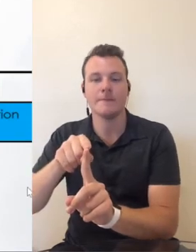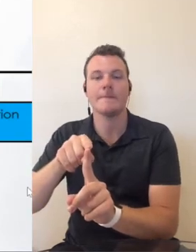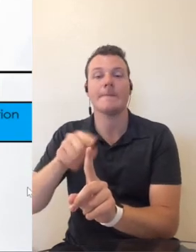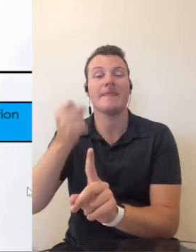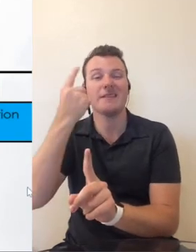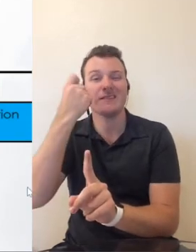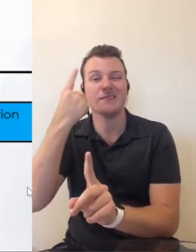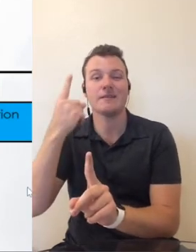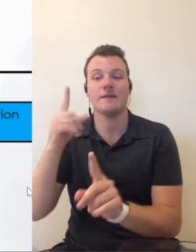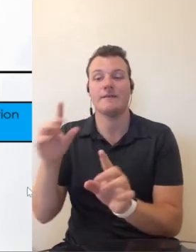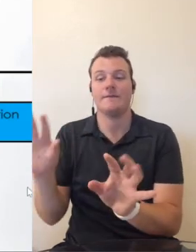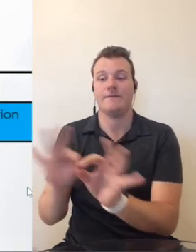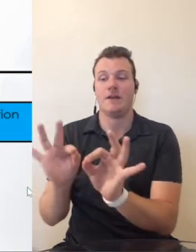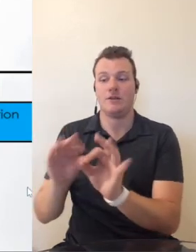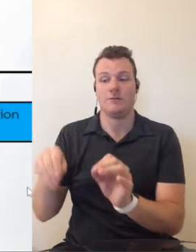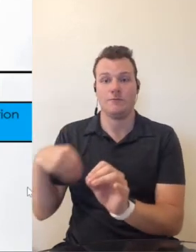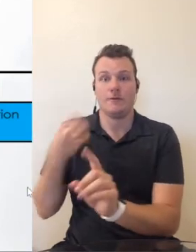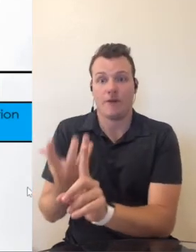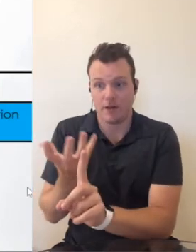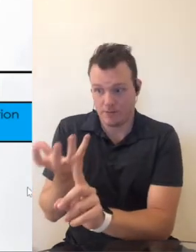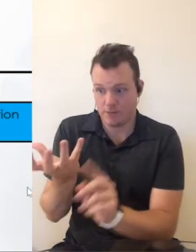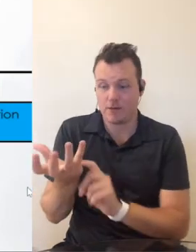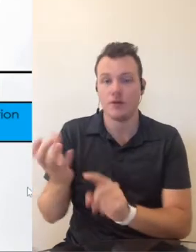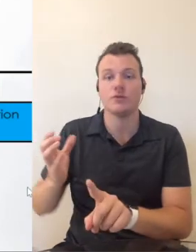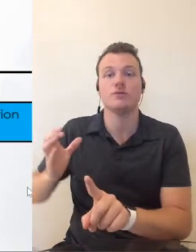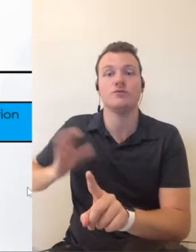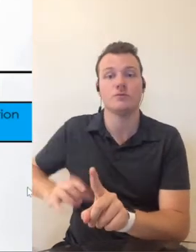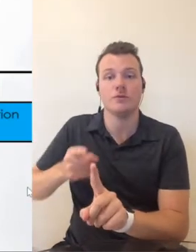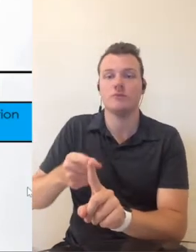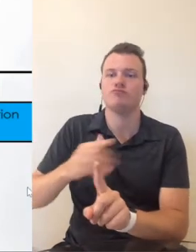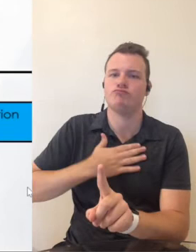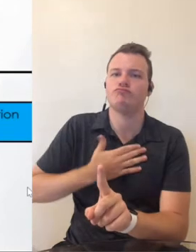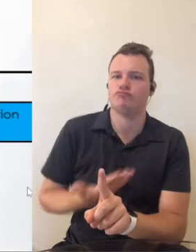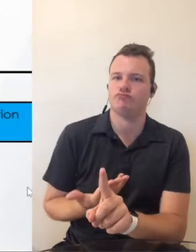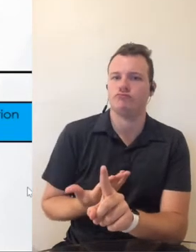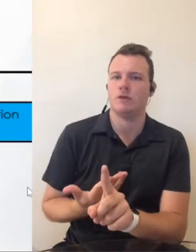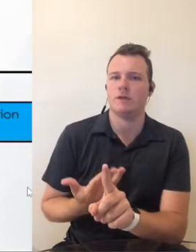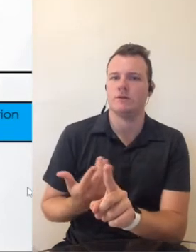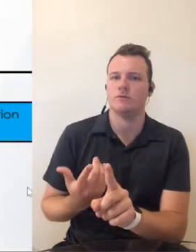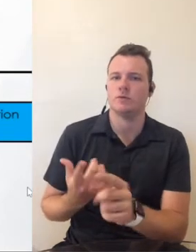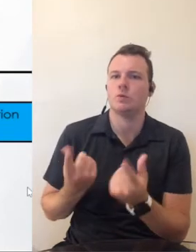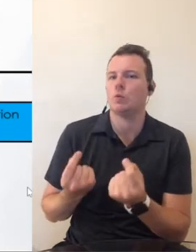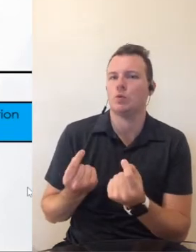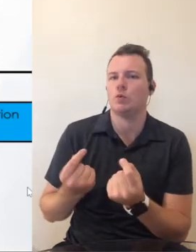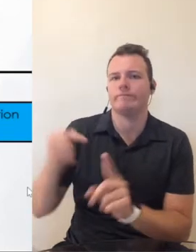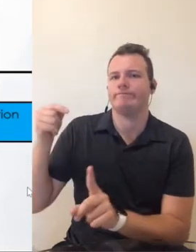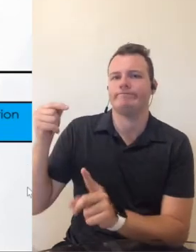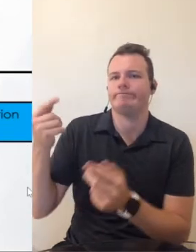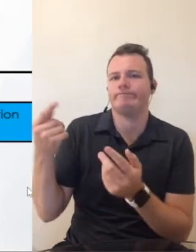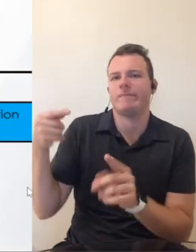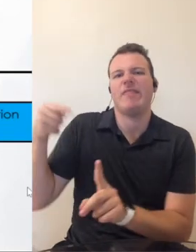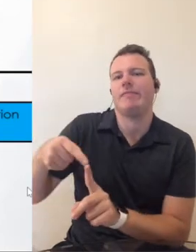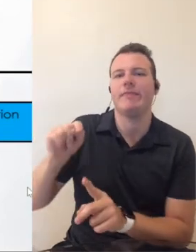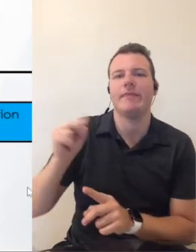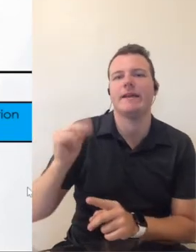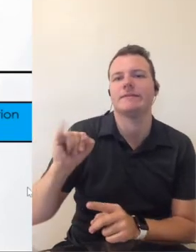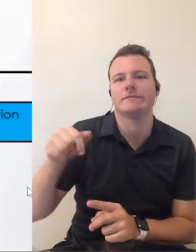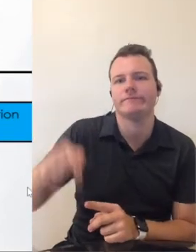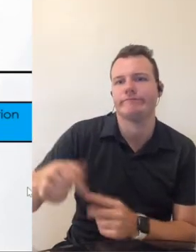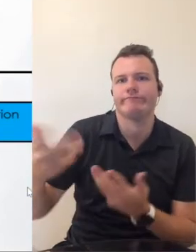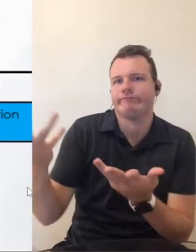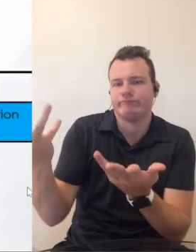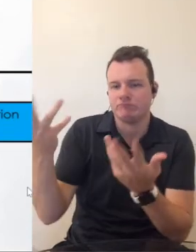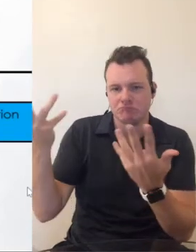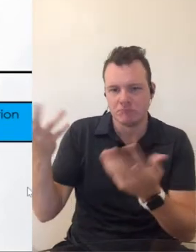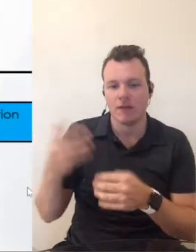the values that are provided, the consumer is willing to do this, okay? So